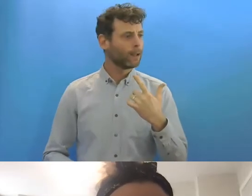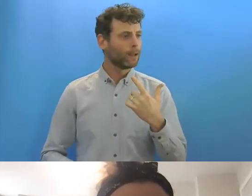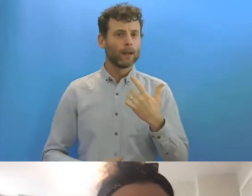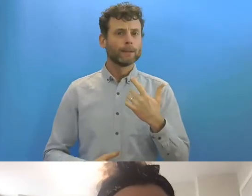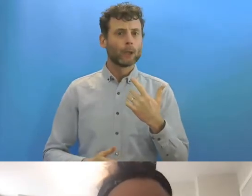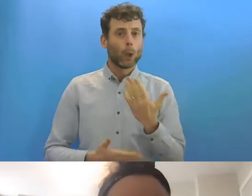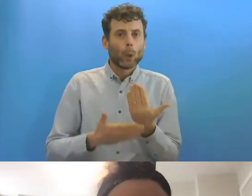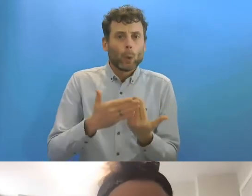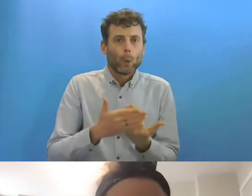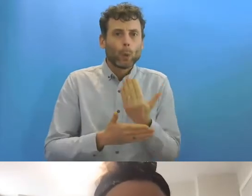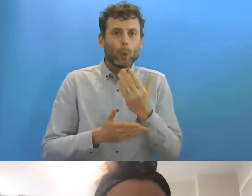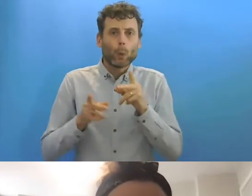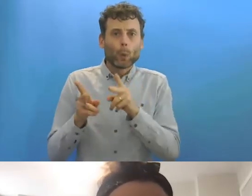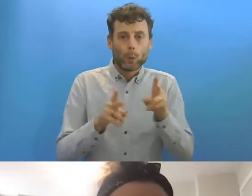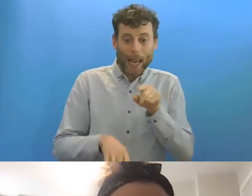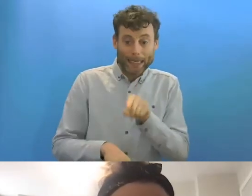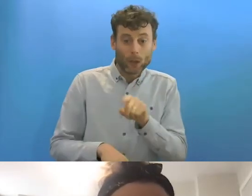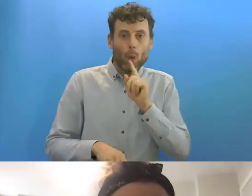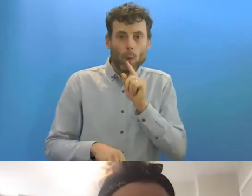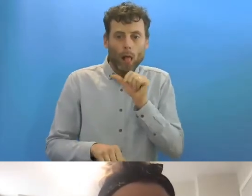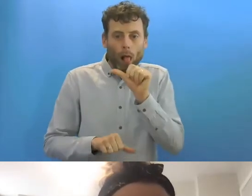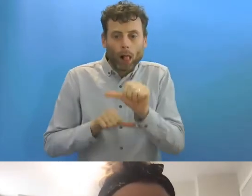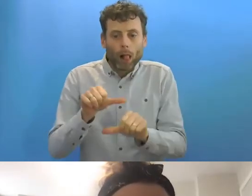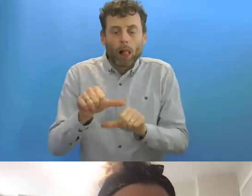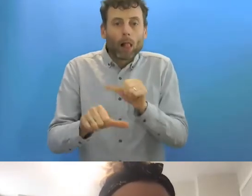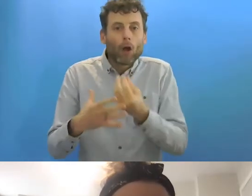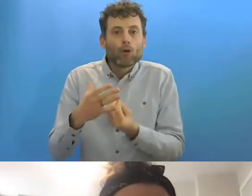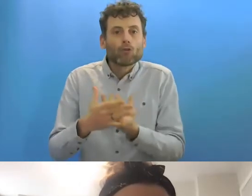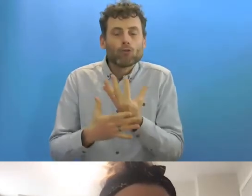once we've got through the kind of the drudge of working this phase out, I suppose.